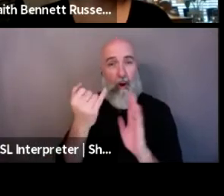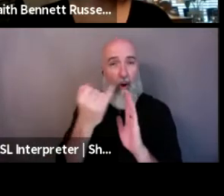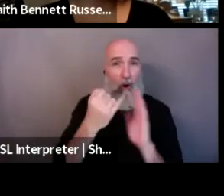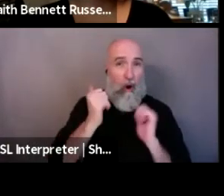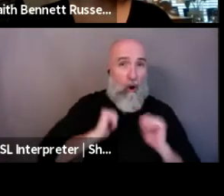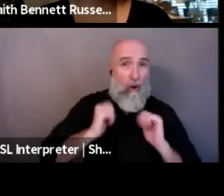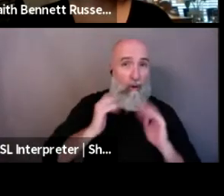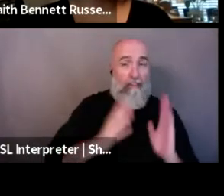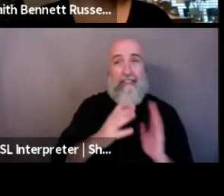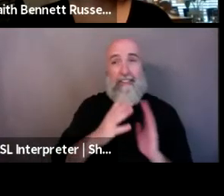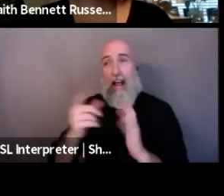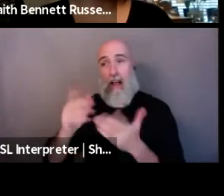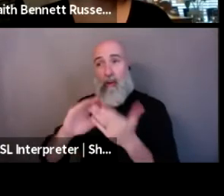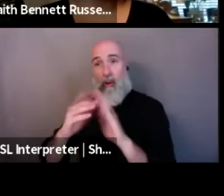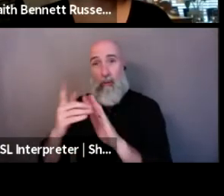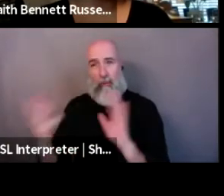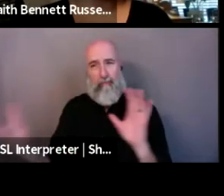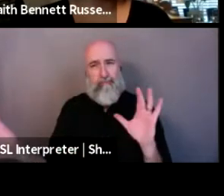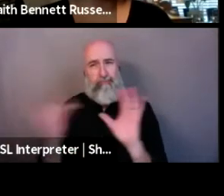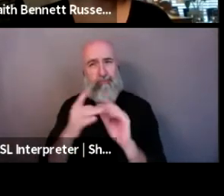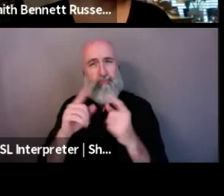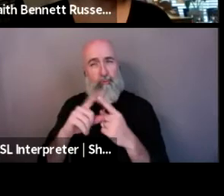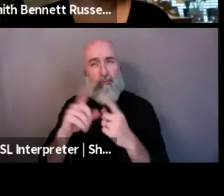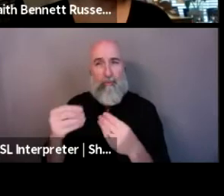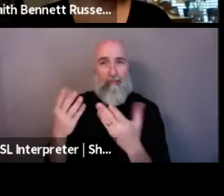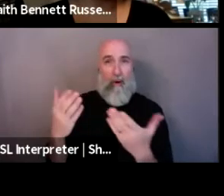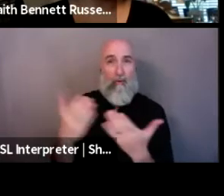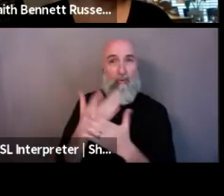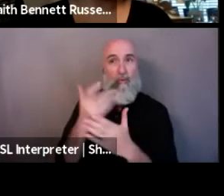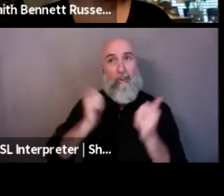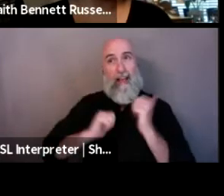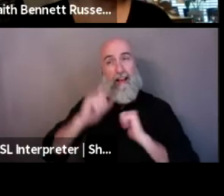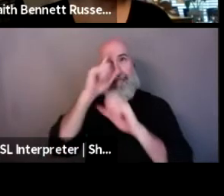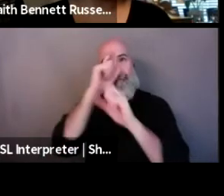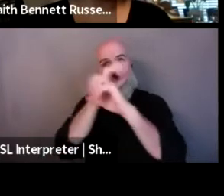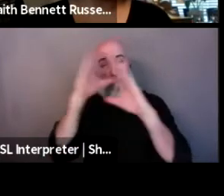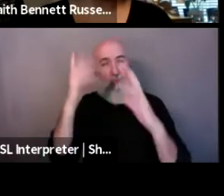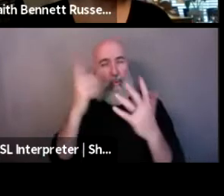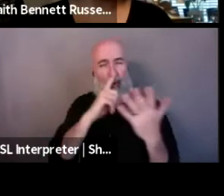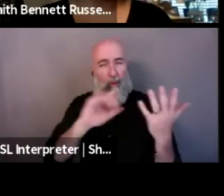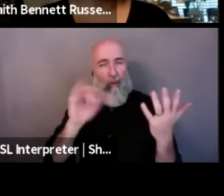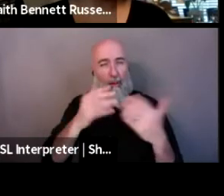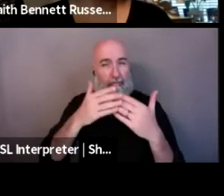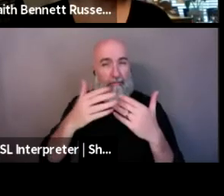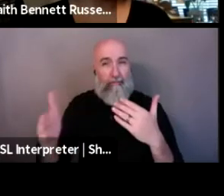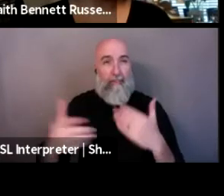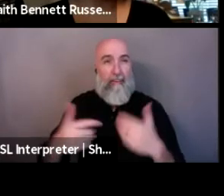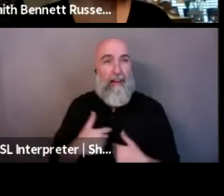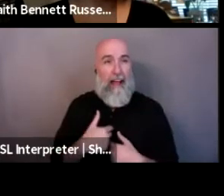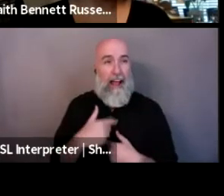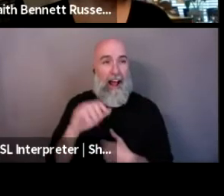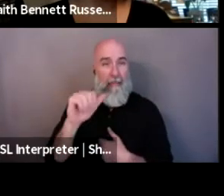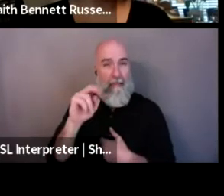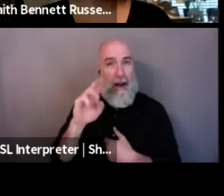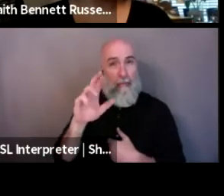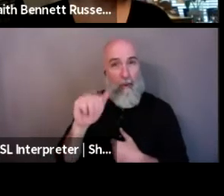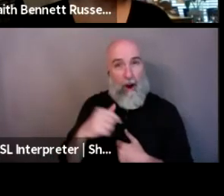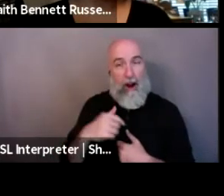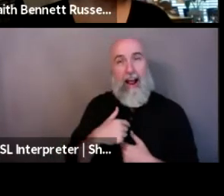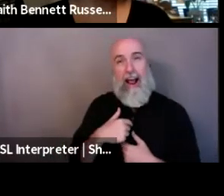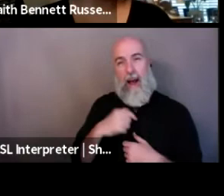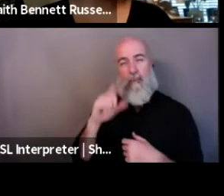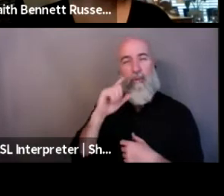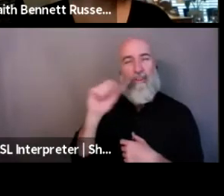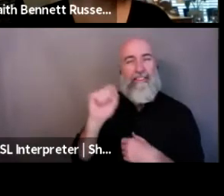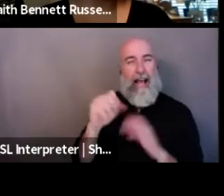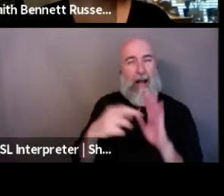new theatrical world. My name is Nebra Nelson and I'm the Director of Arts Engagement at Seattle Rep, and my pronouns are she and her.